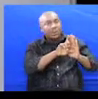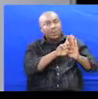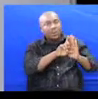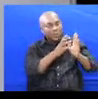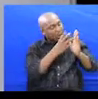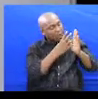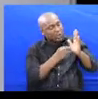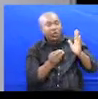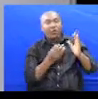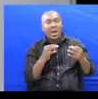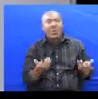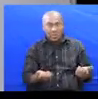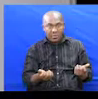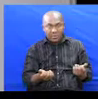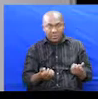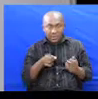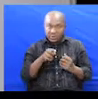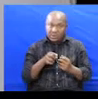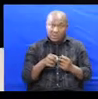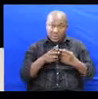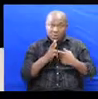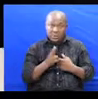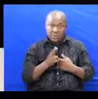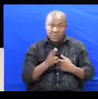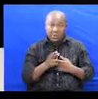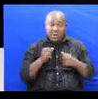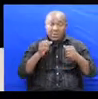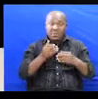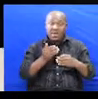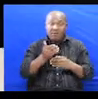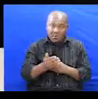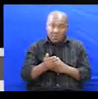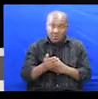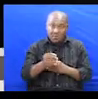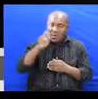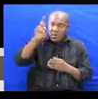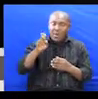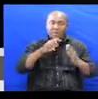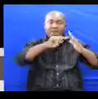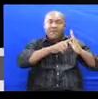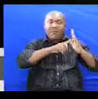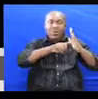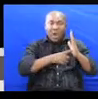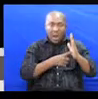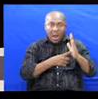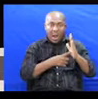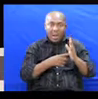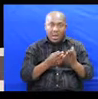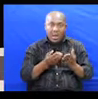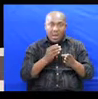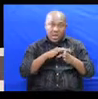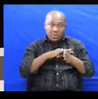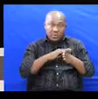is a mass of a solute dissolved in a liter of solvent, therefore, what is the formula used to calculate